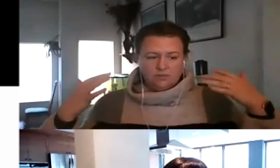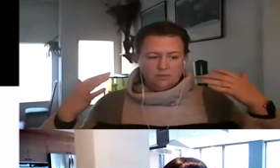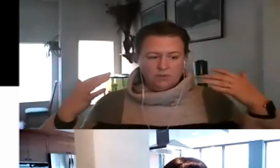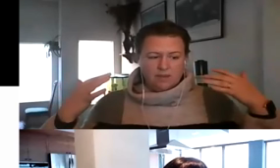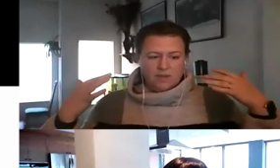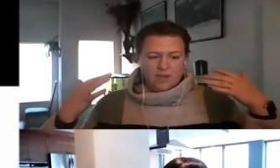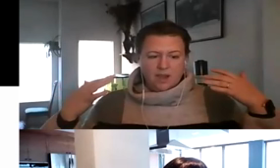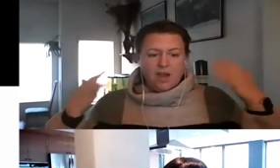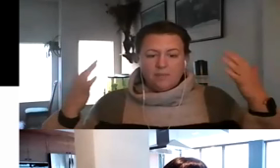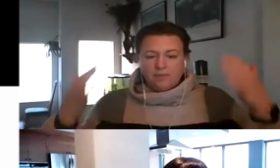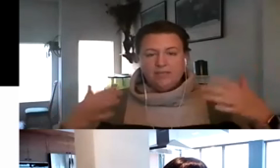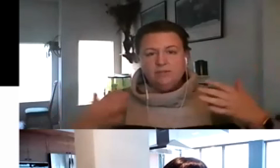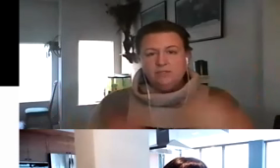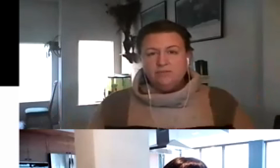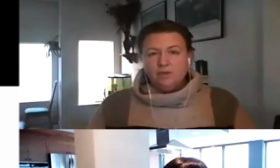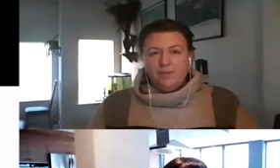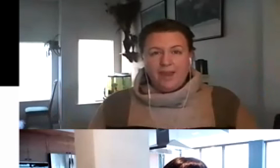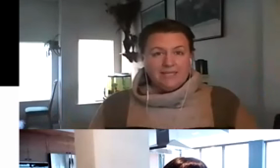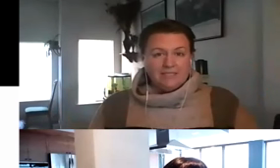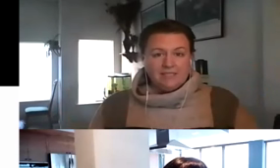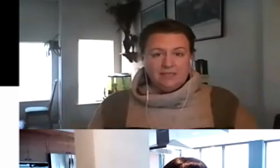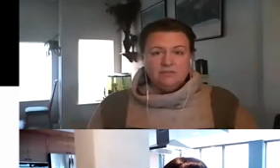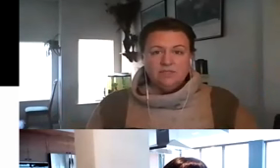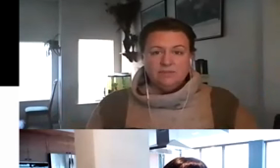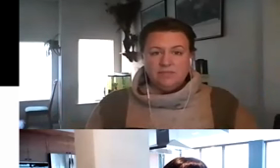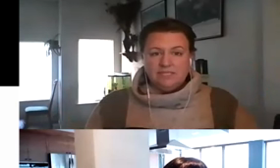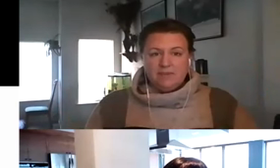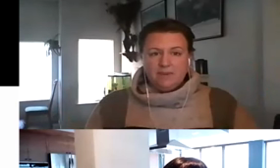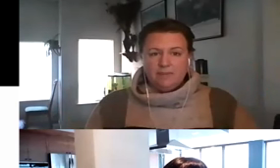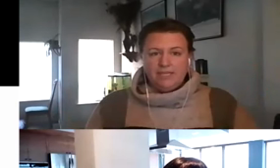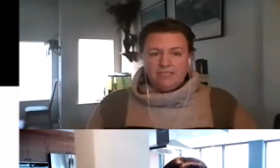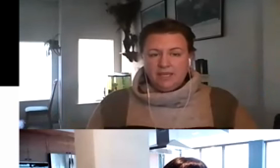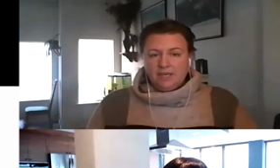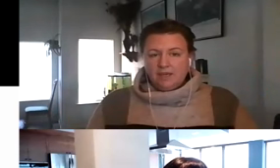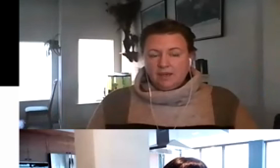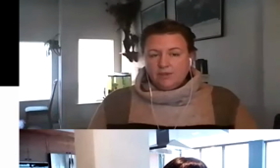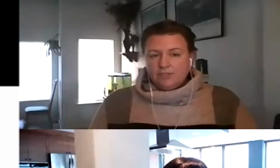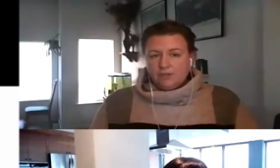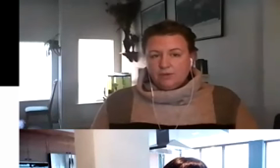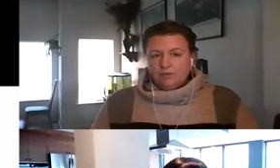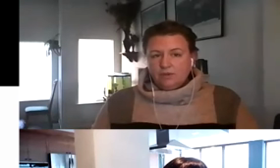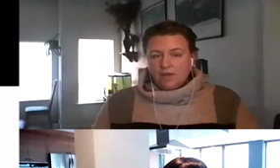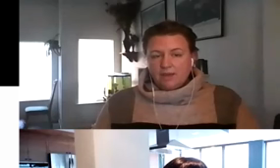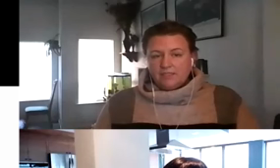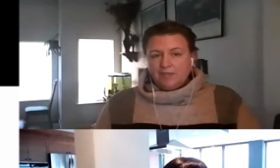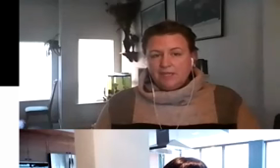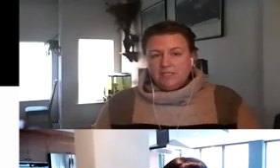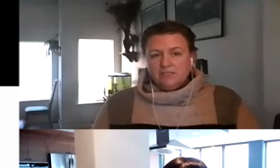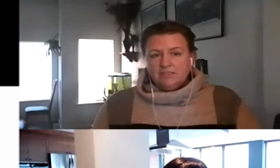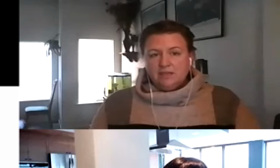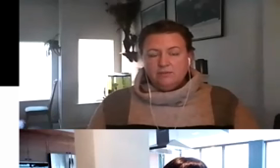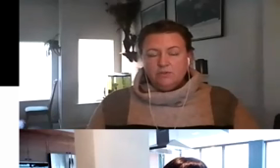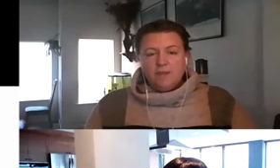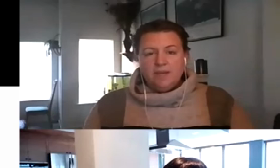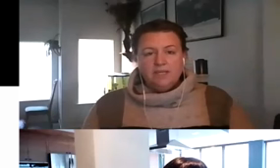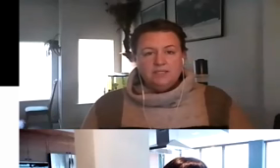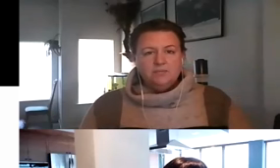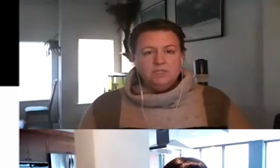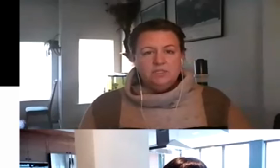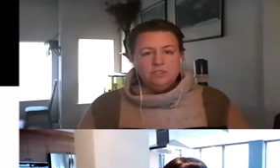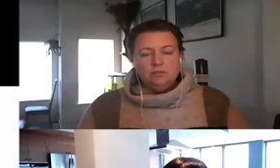wired to operate to its full capacity. So something to keep in mind. Also, experiences